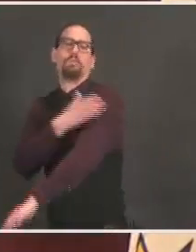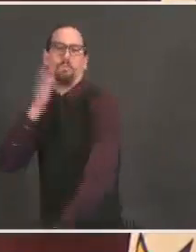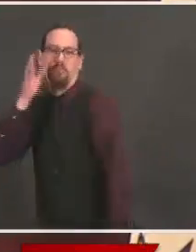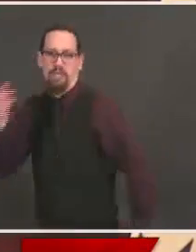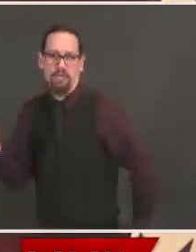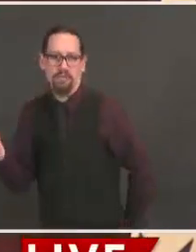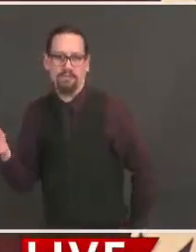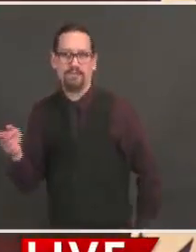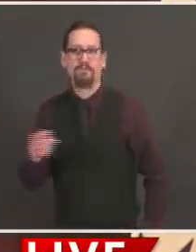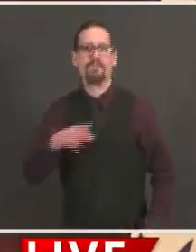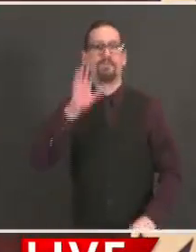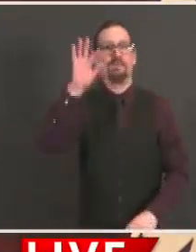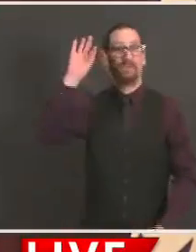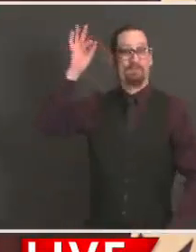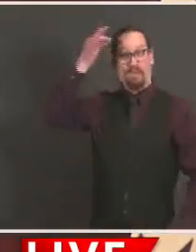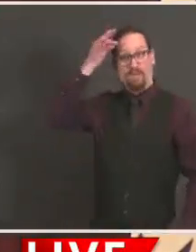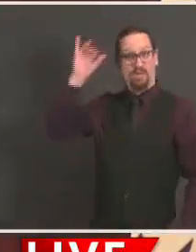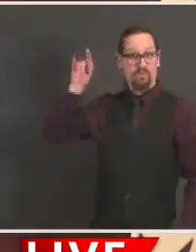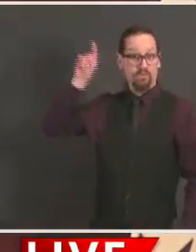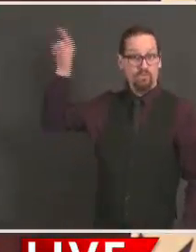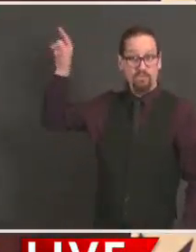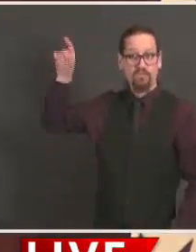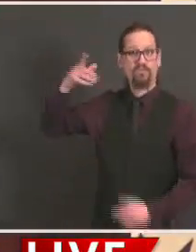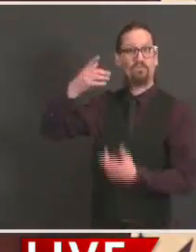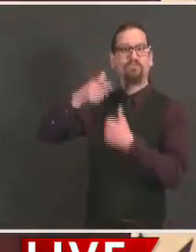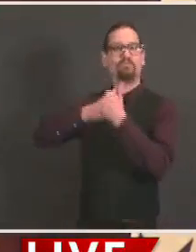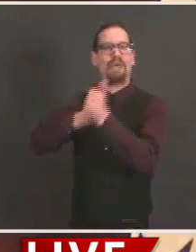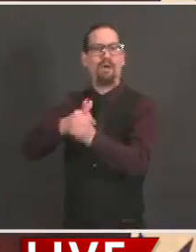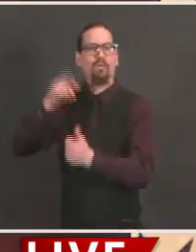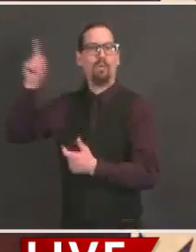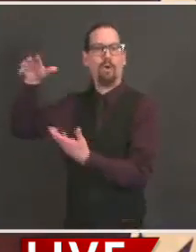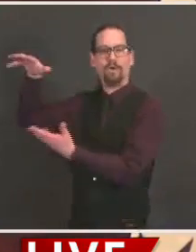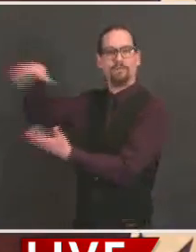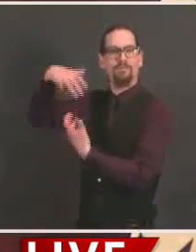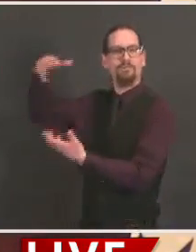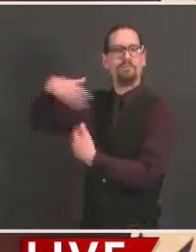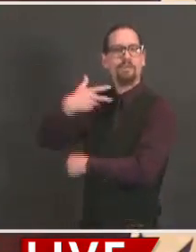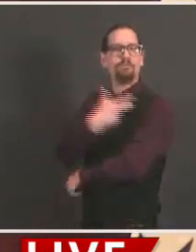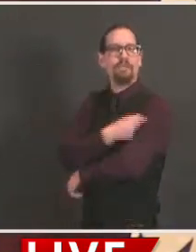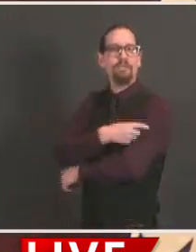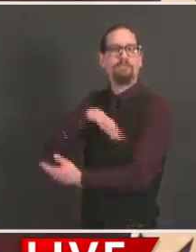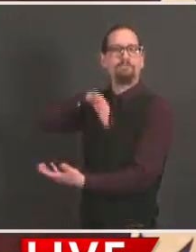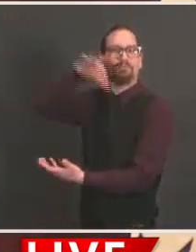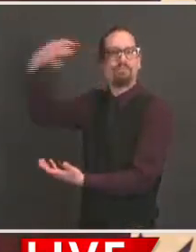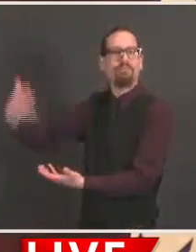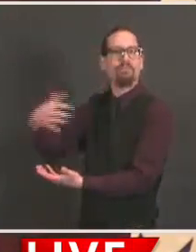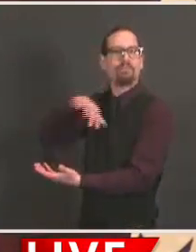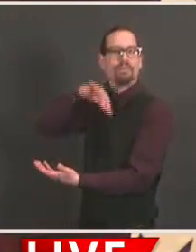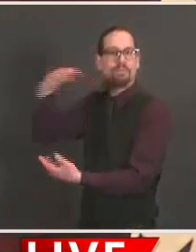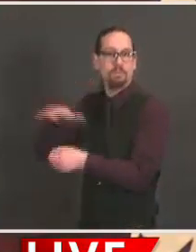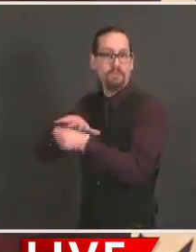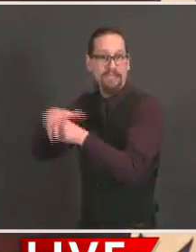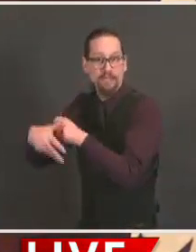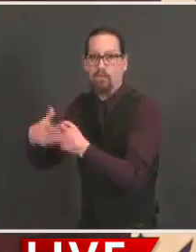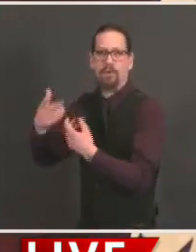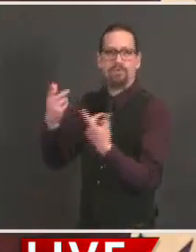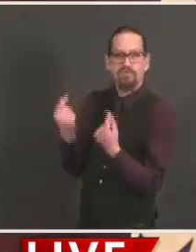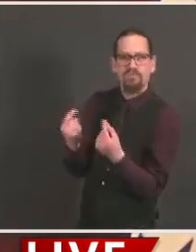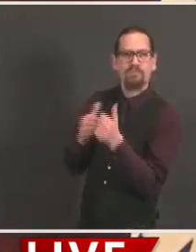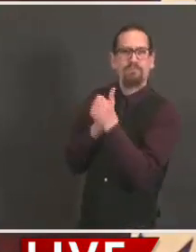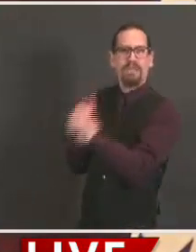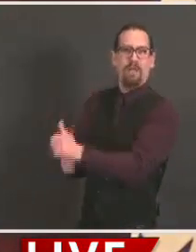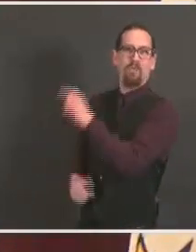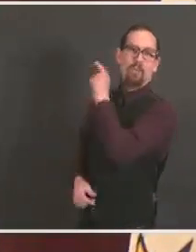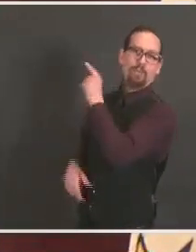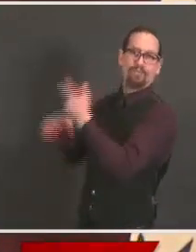feds, the supply will increase. We're making sure that we are ready for that surge. So there's a lot going on right now, and I